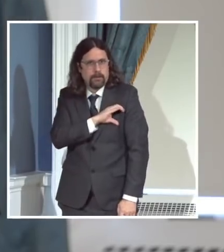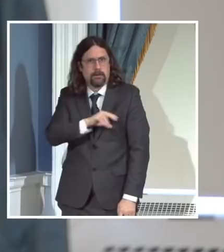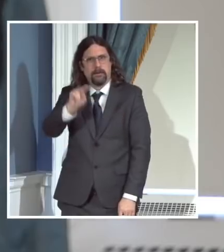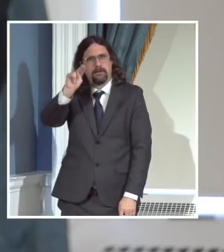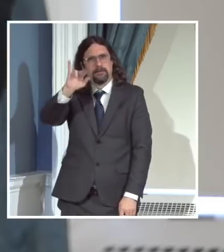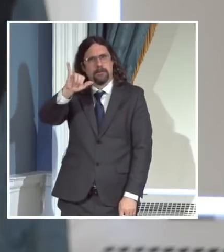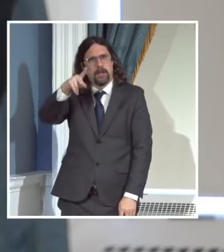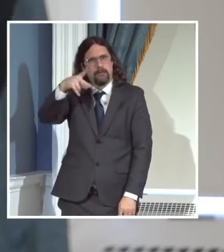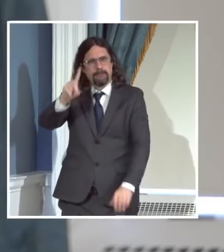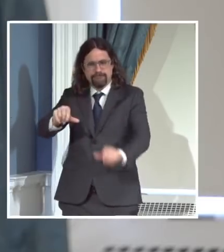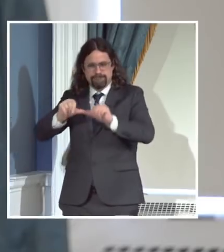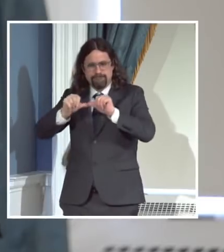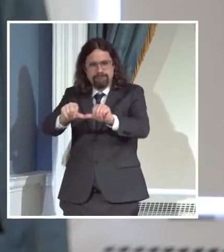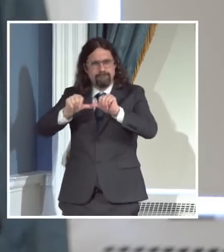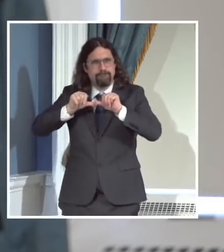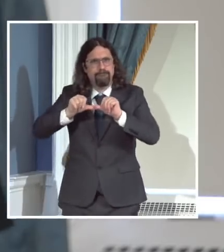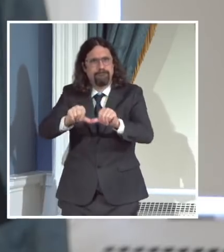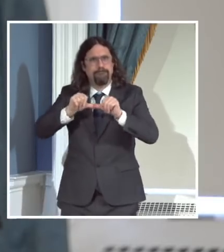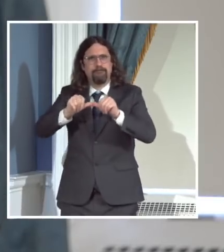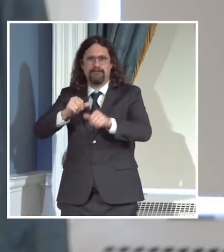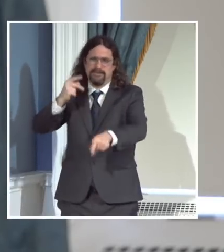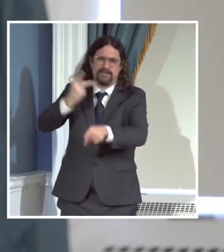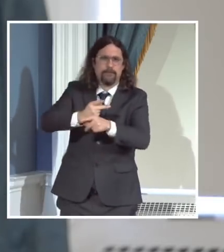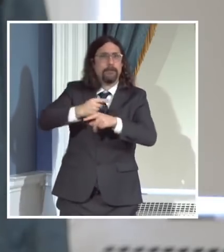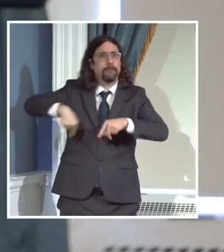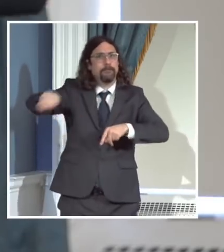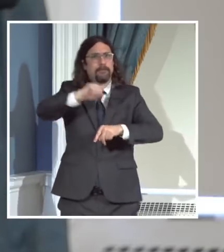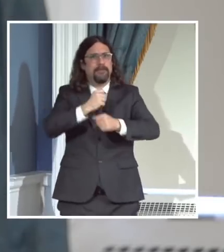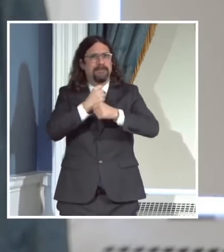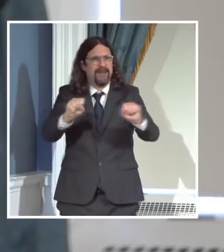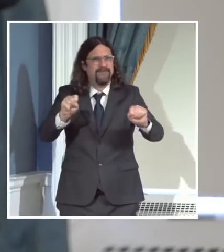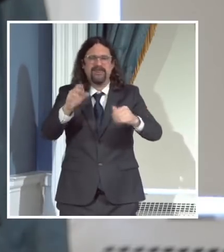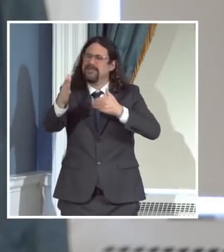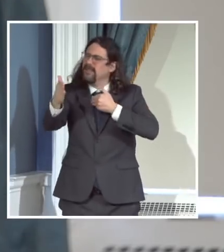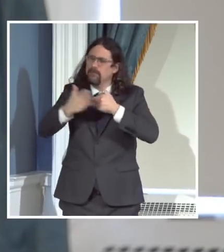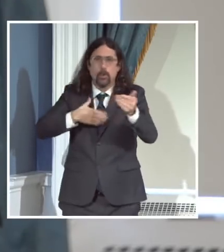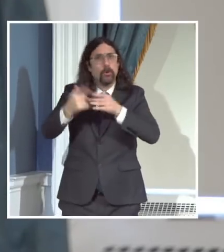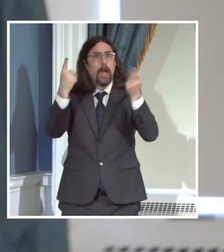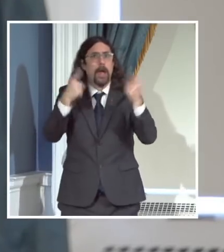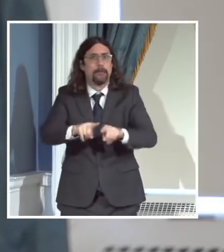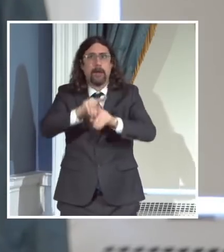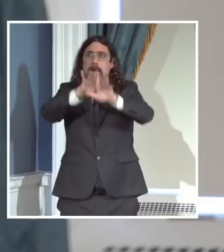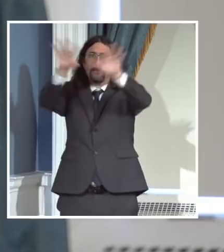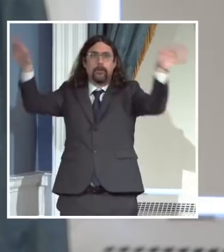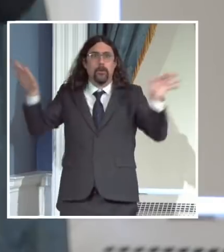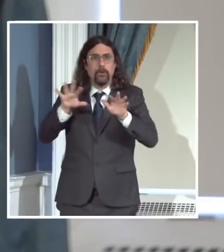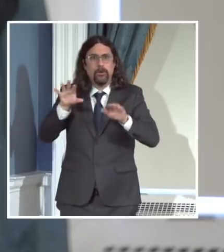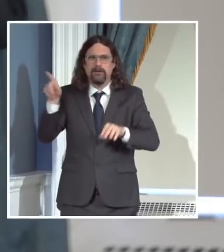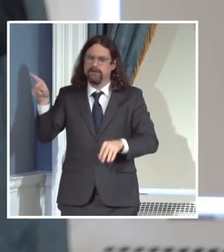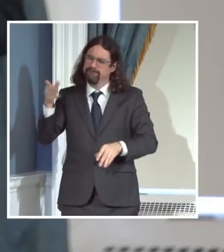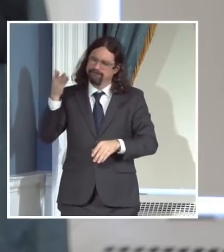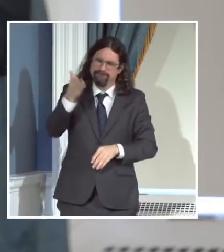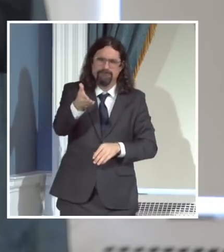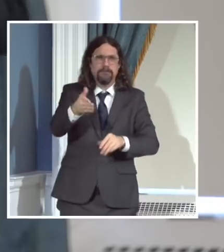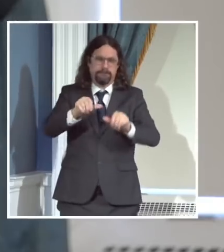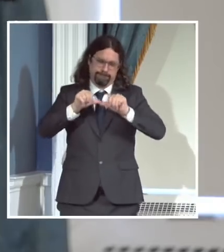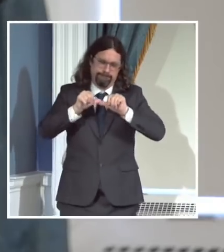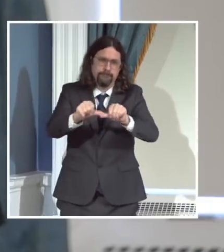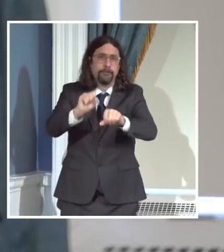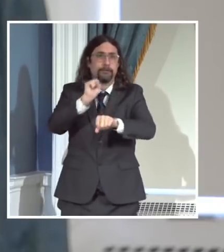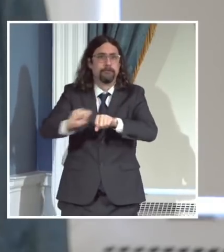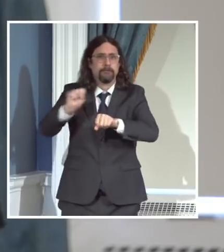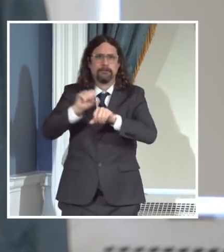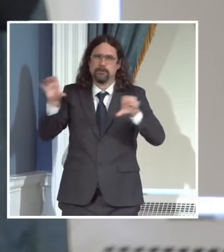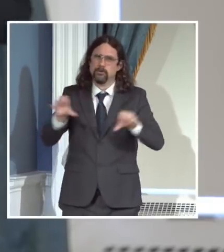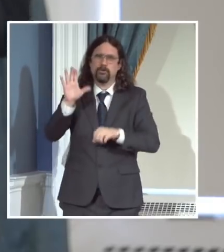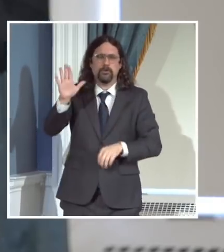spite of everything that's going on right now. They're out there answering radio runs, doing their best to keep people safe. And I like to